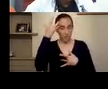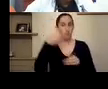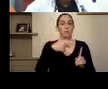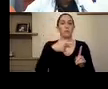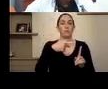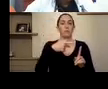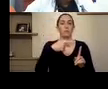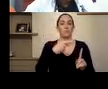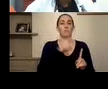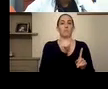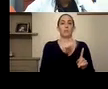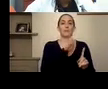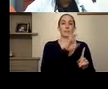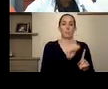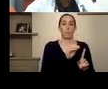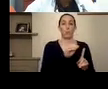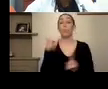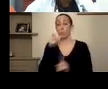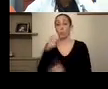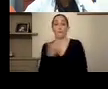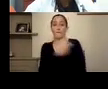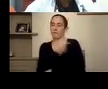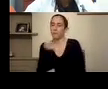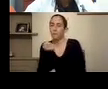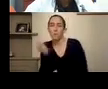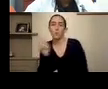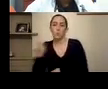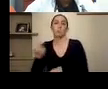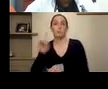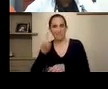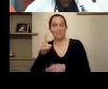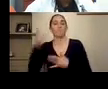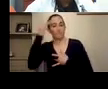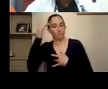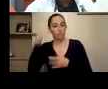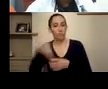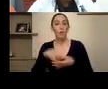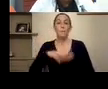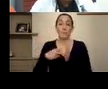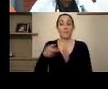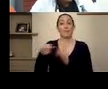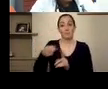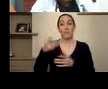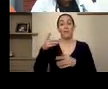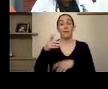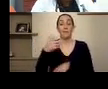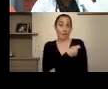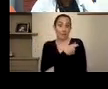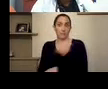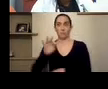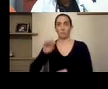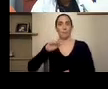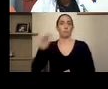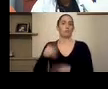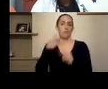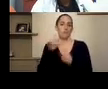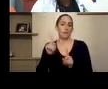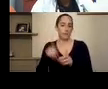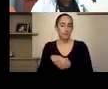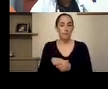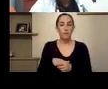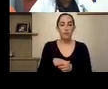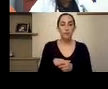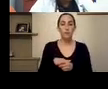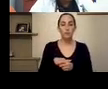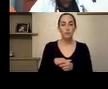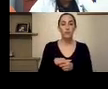few illnesses in the vaccine arm, and that allows you to conclude that the vaccine is 90% effective. And those are similar to what has